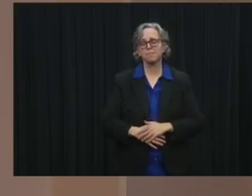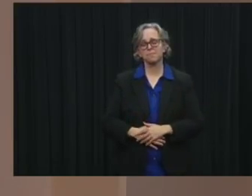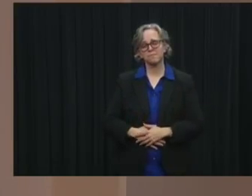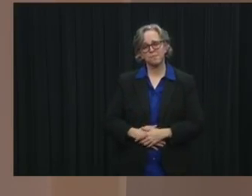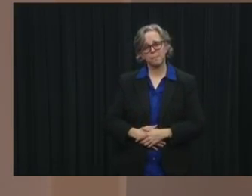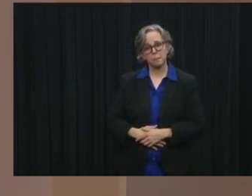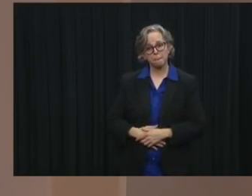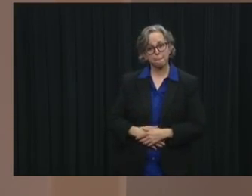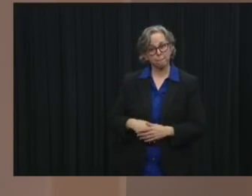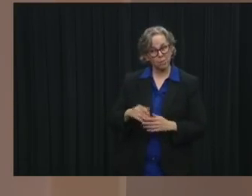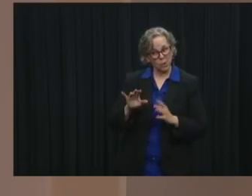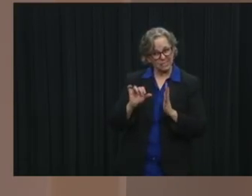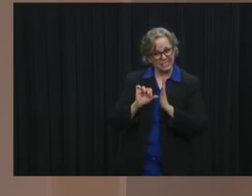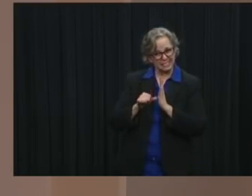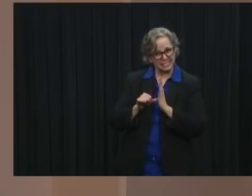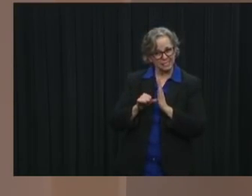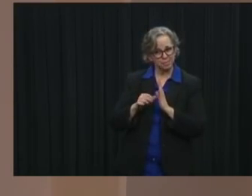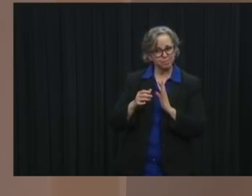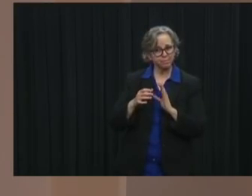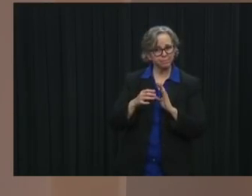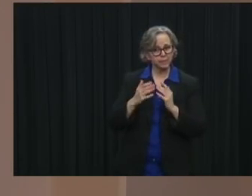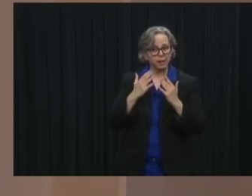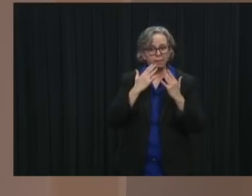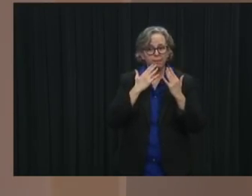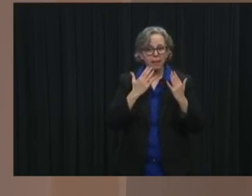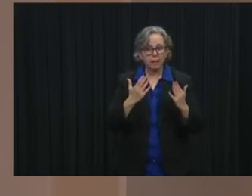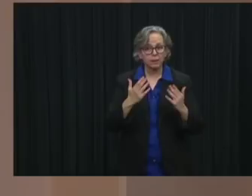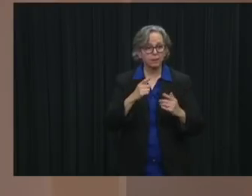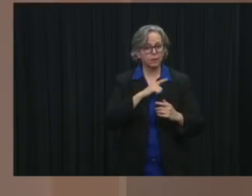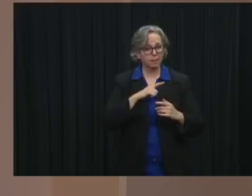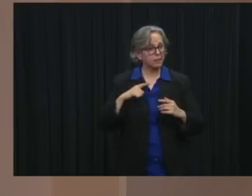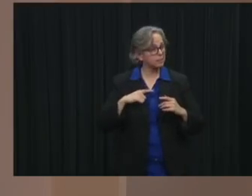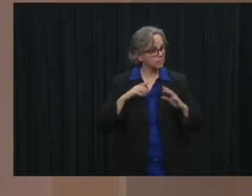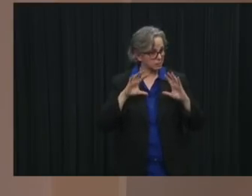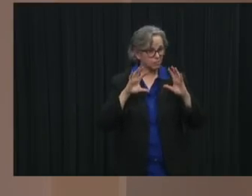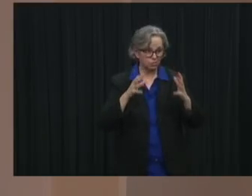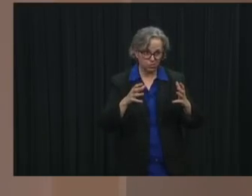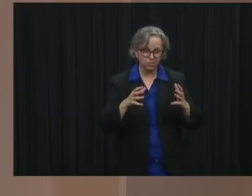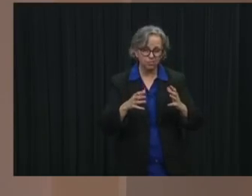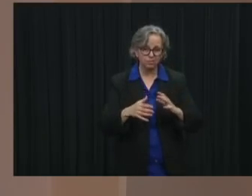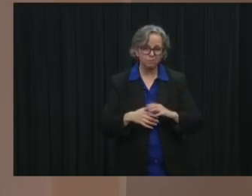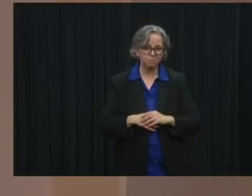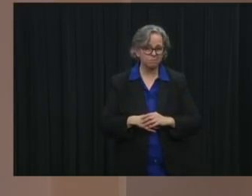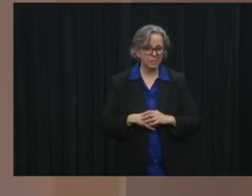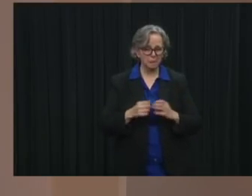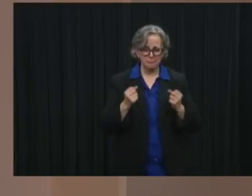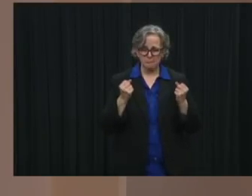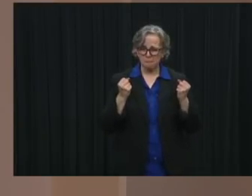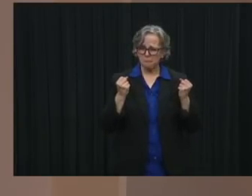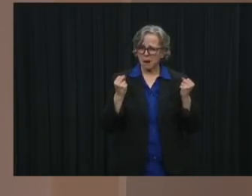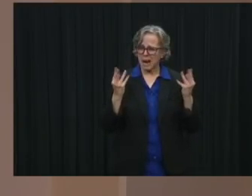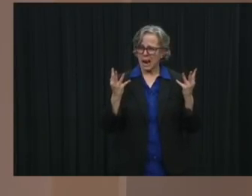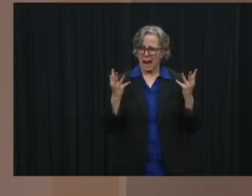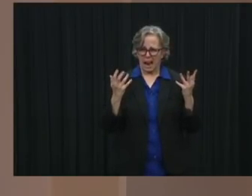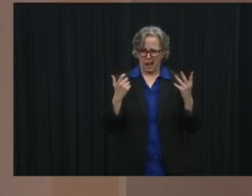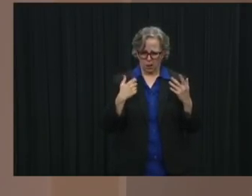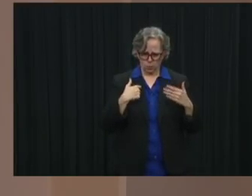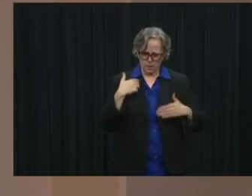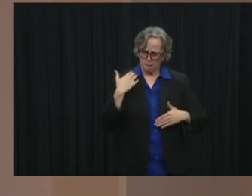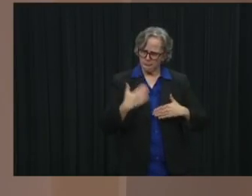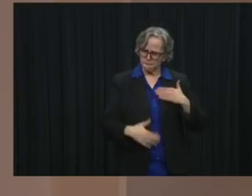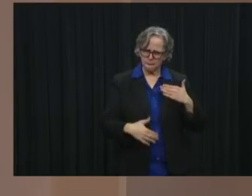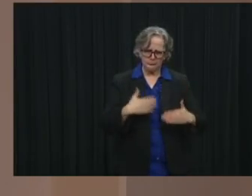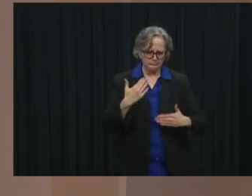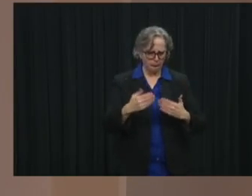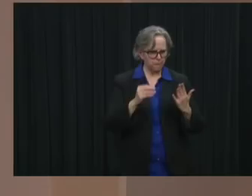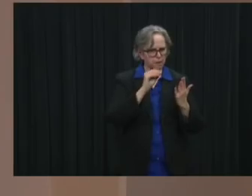governor said about thanking the legislature. A lot of the things in that package that they're in the process of completing today will give us the tools